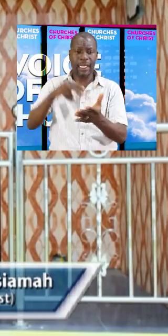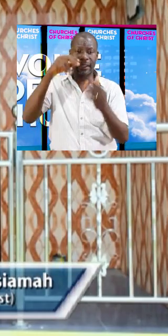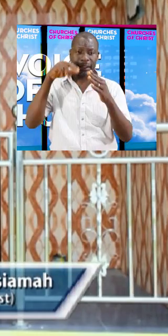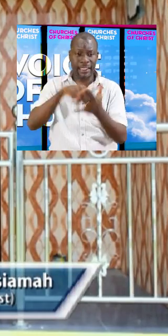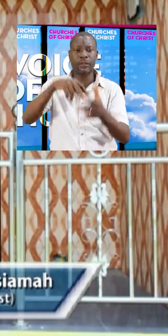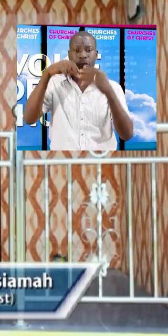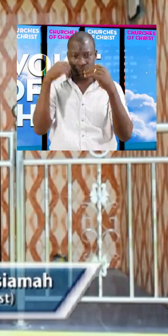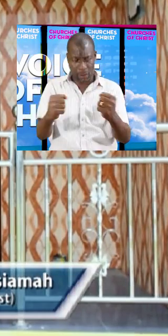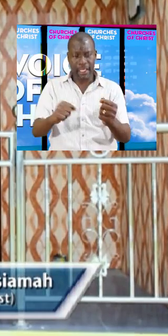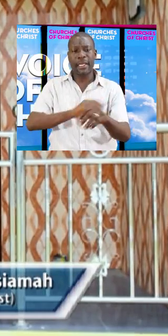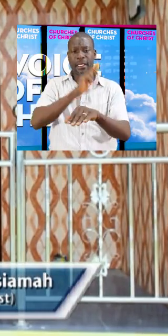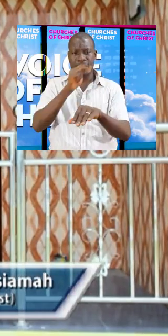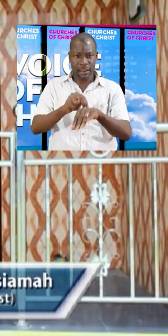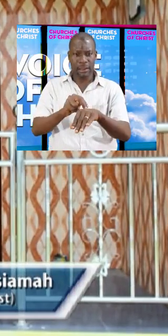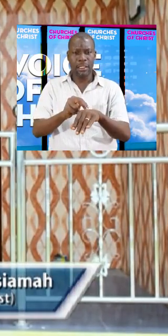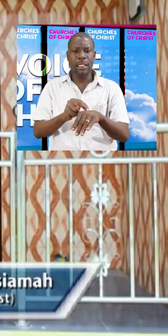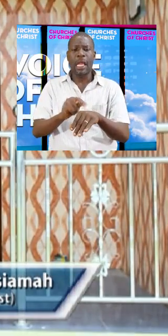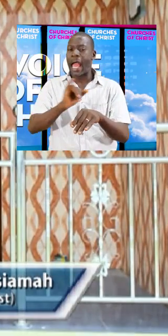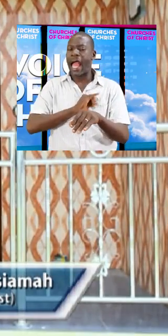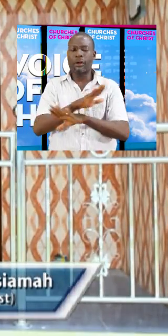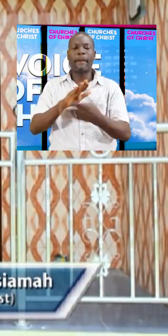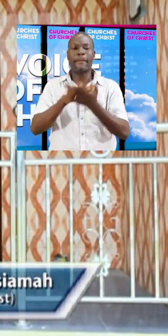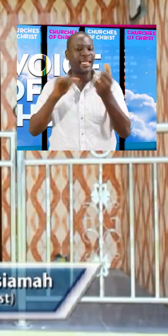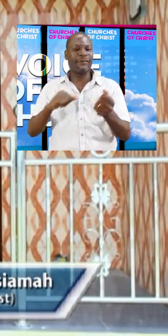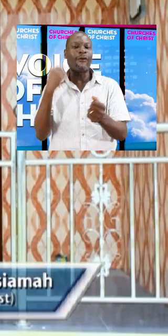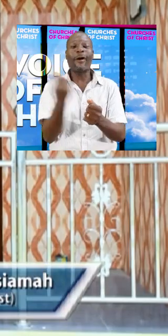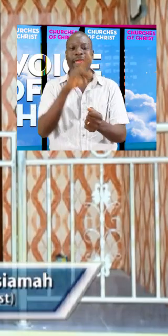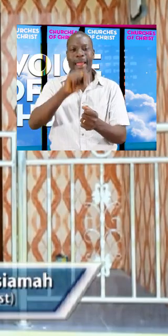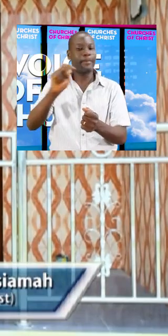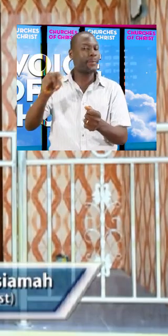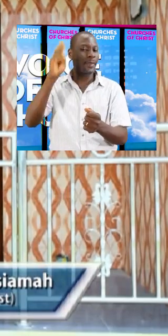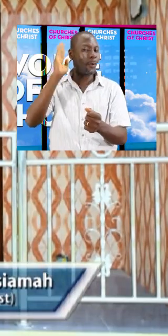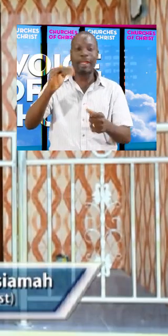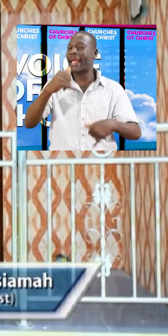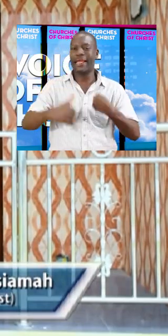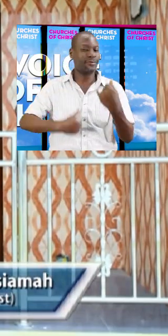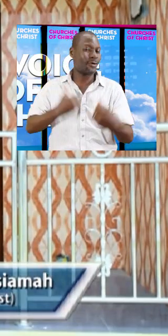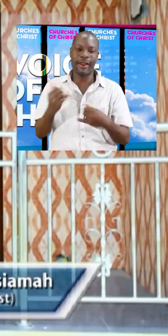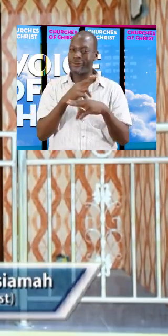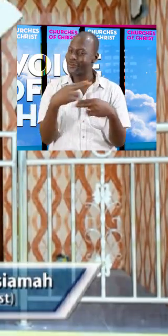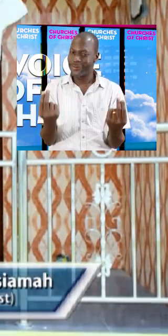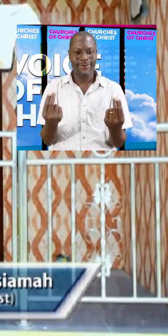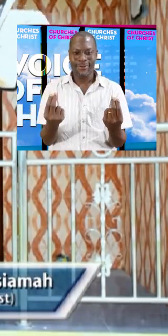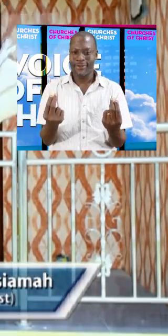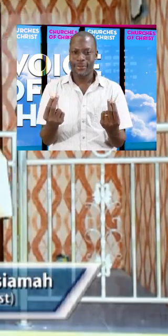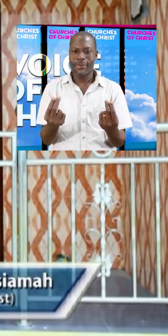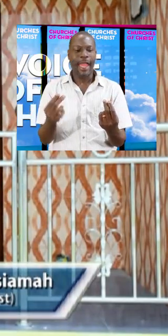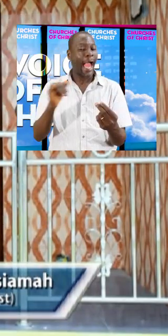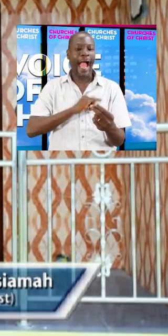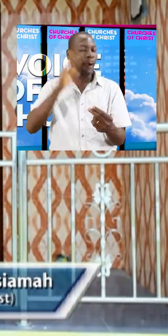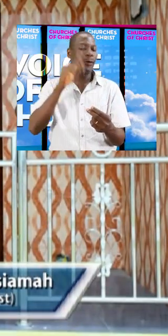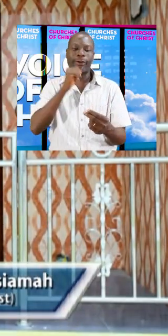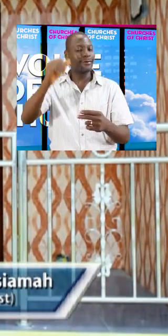mu a minyin ni sa mpp for enkwan ene ho beba mfaso e de ama wo mi mose ezanza